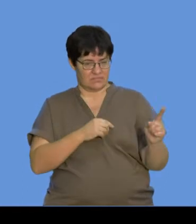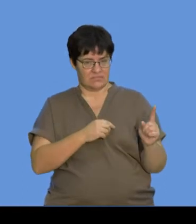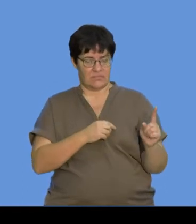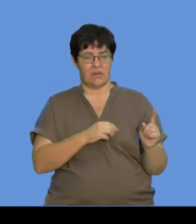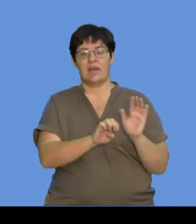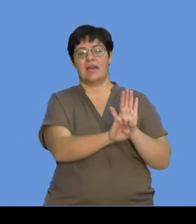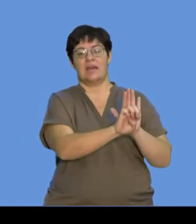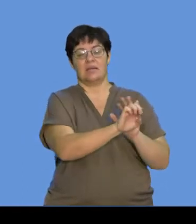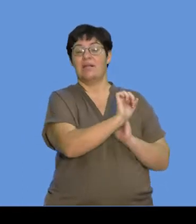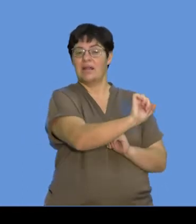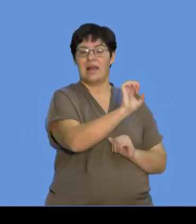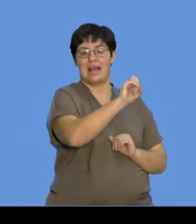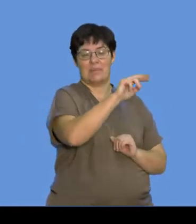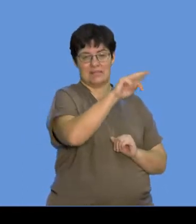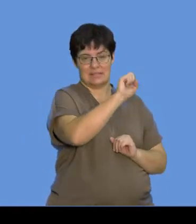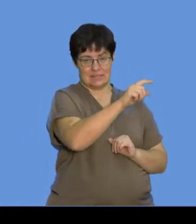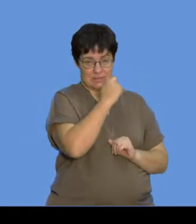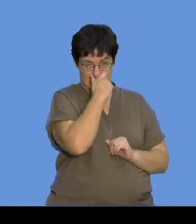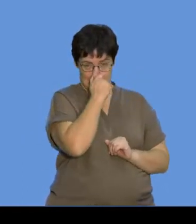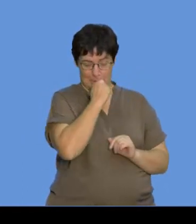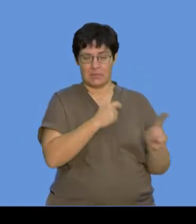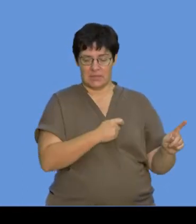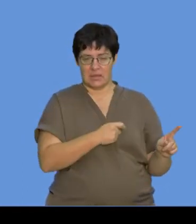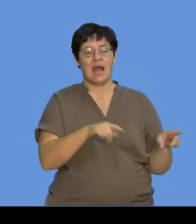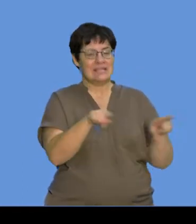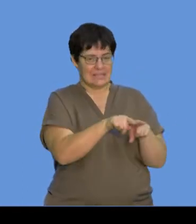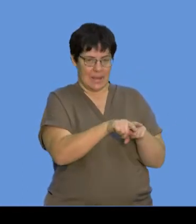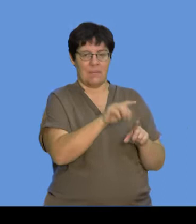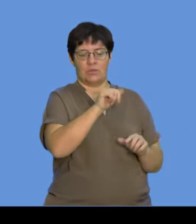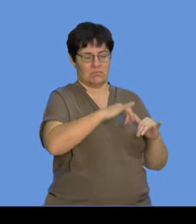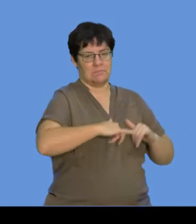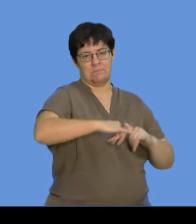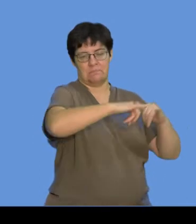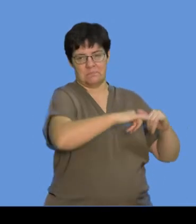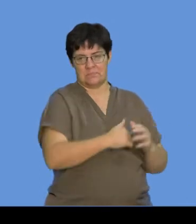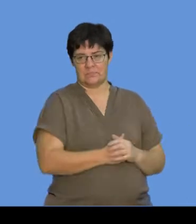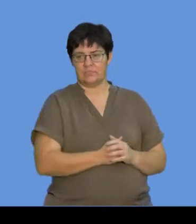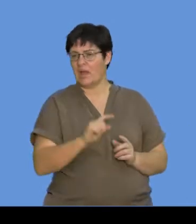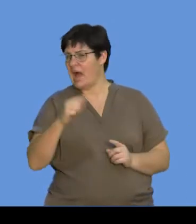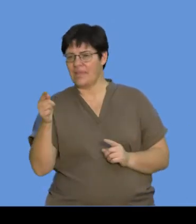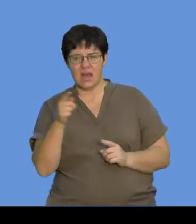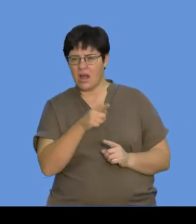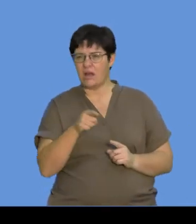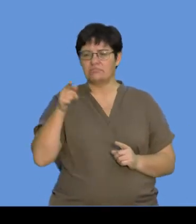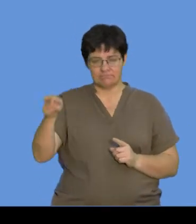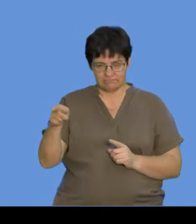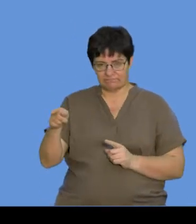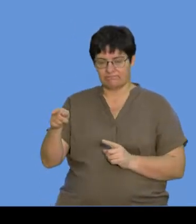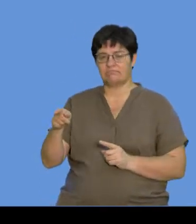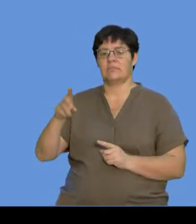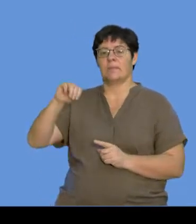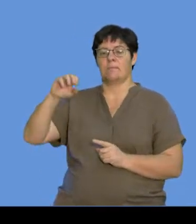an example of an element. So this consists of atoms of the same kind. Which other one? We can also think